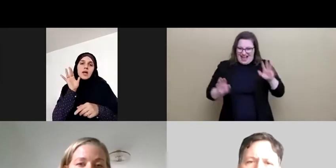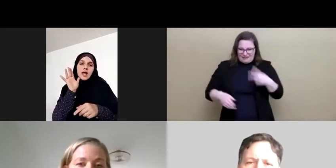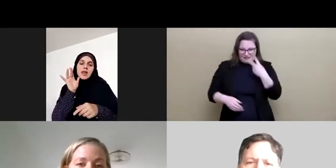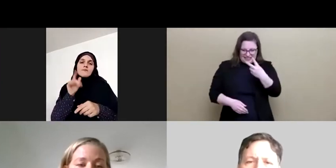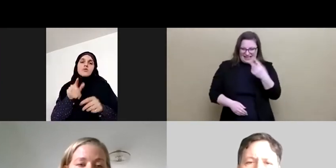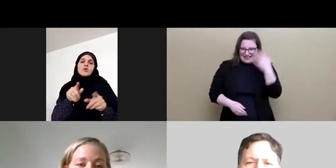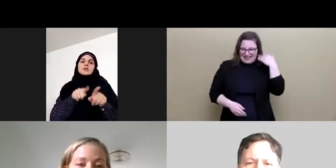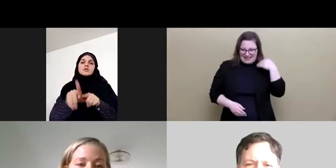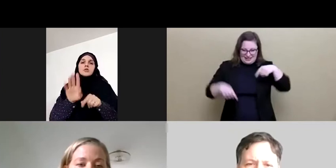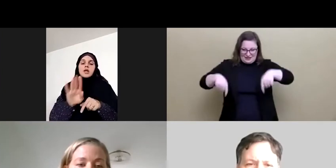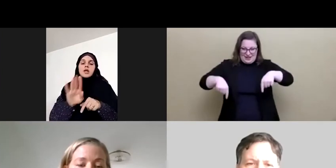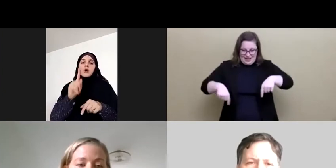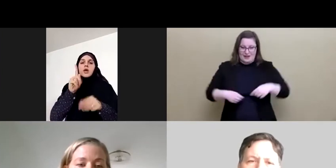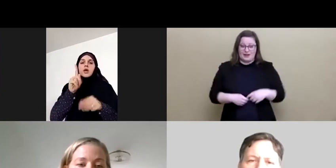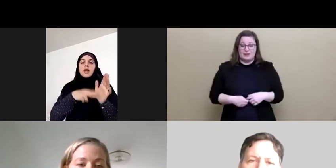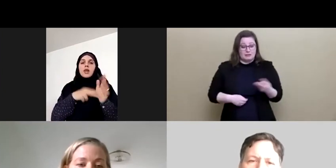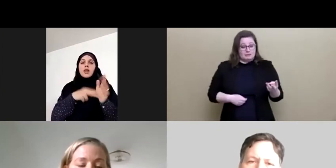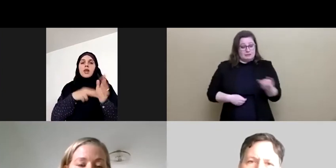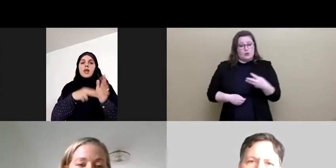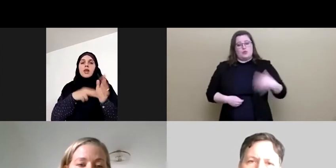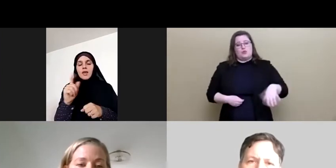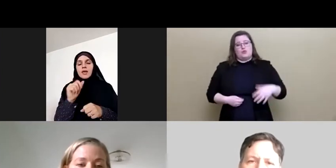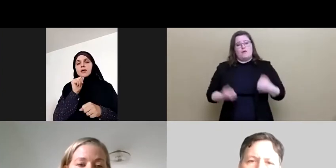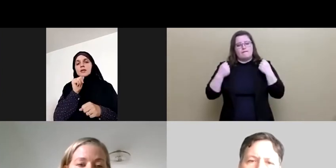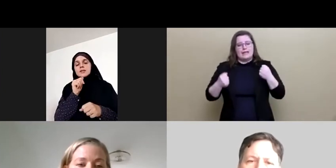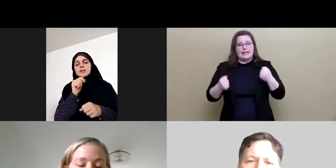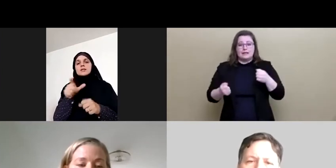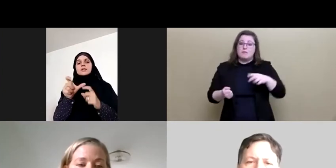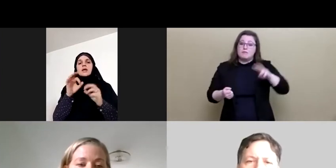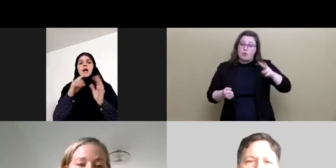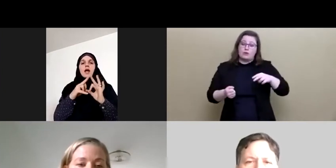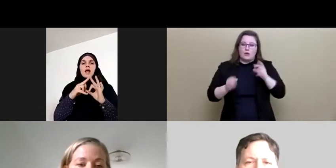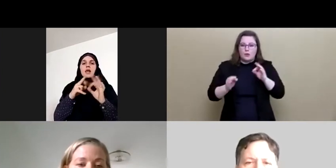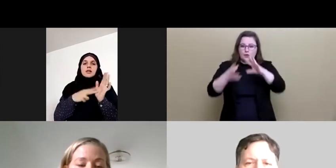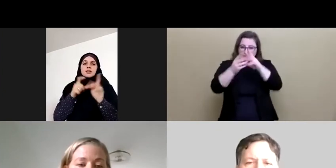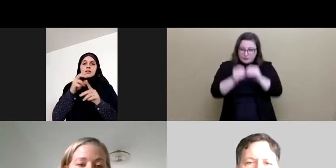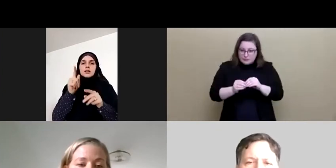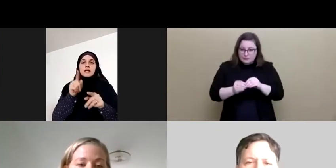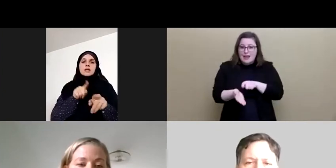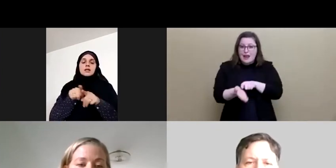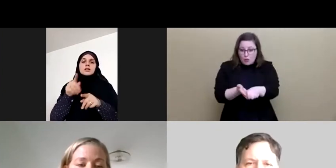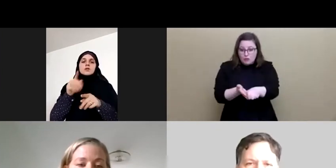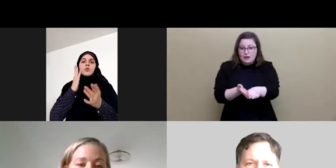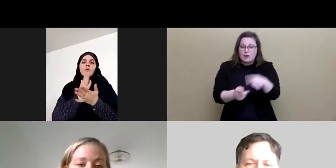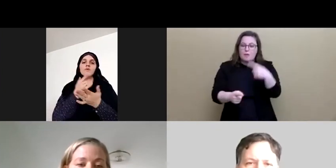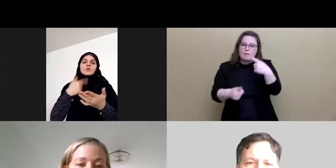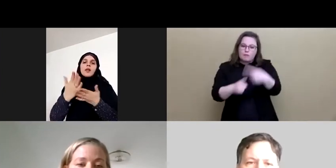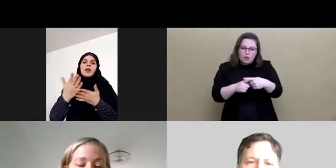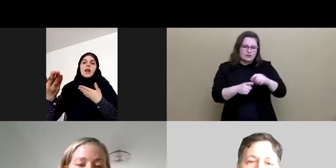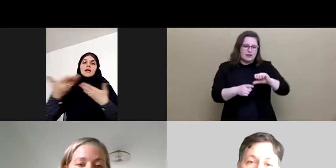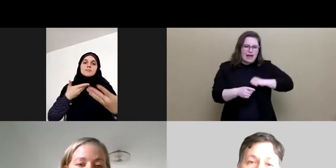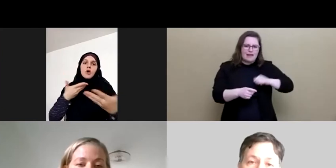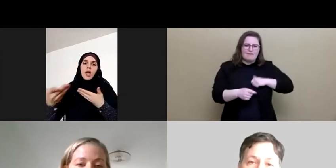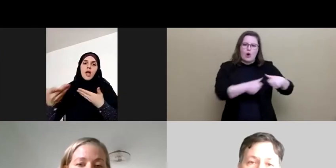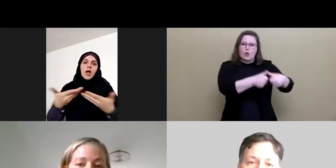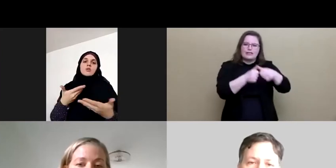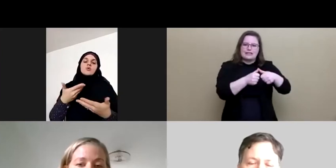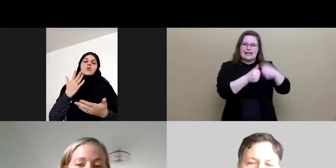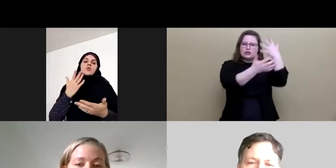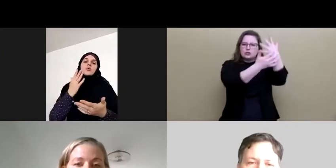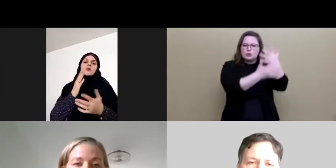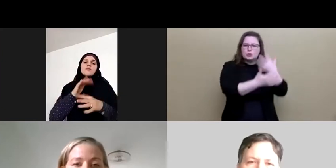been instrumental both in the production of the reports of these projects and in the organizing of this